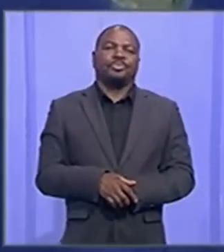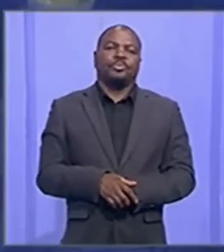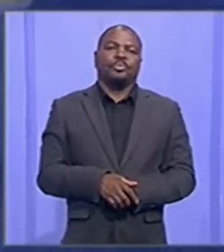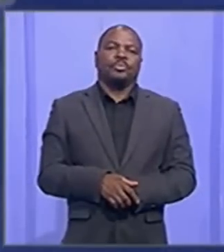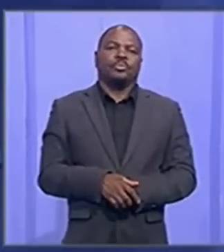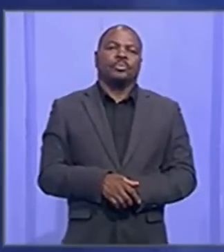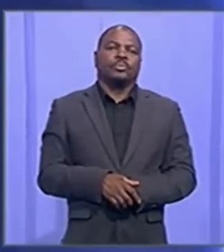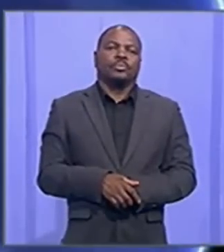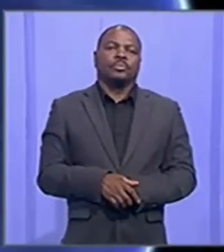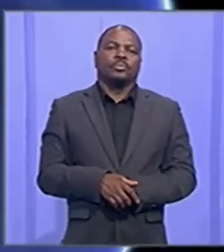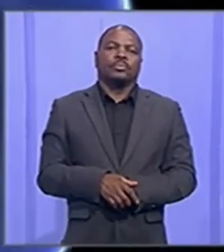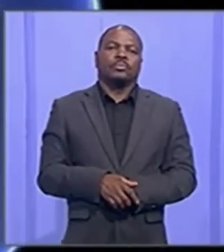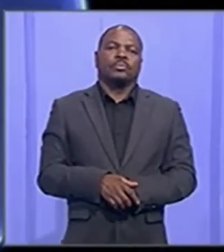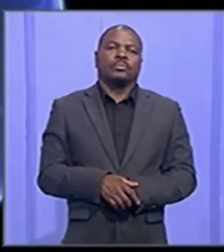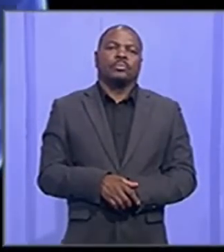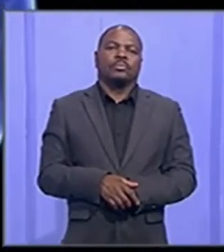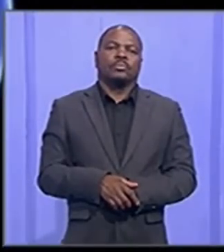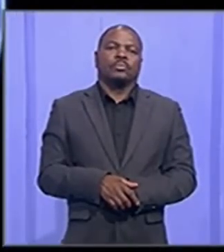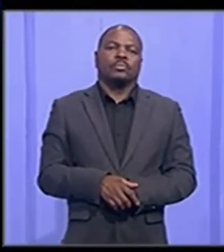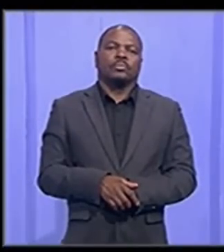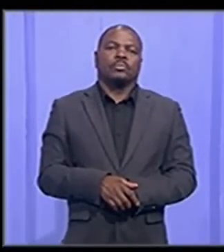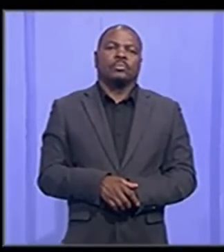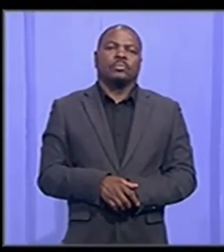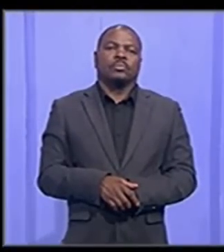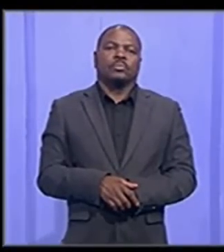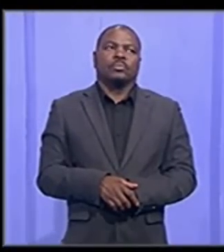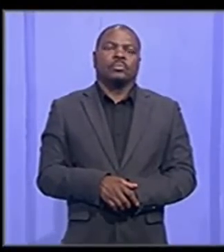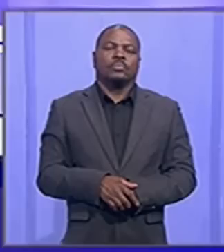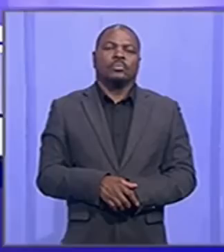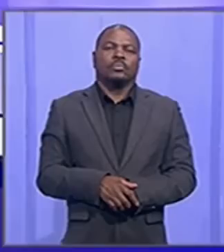English, SABC News, tlhatlhaganyane.